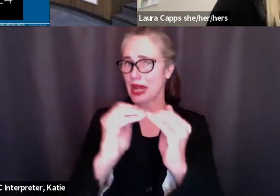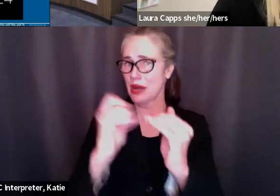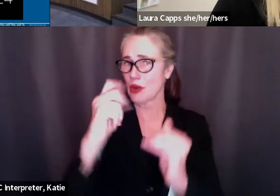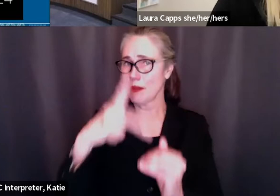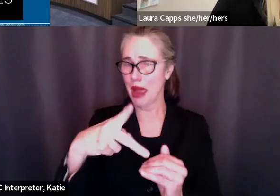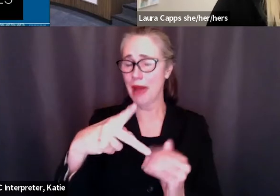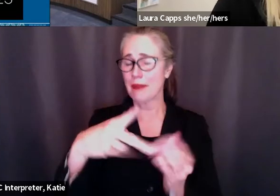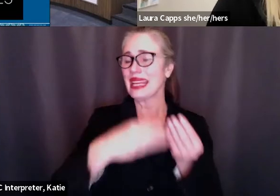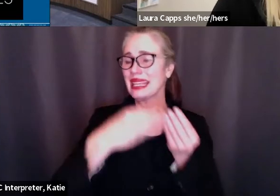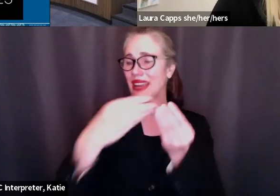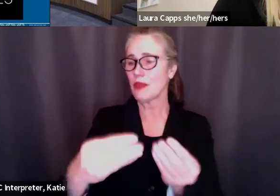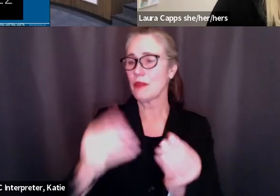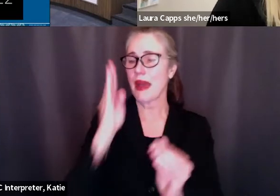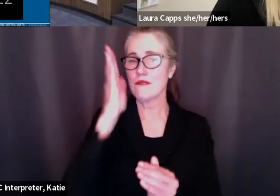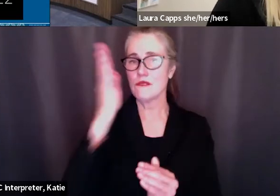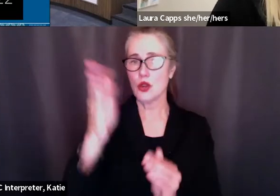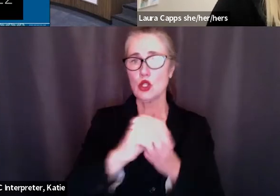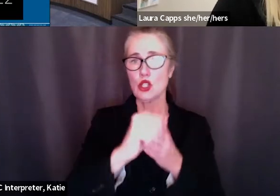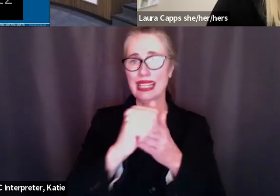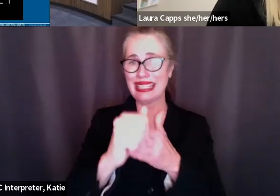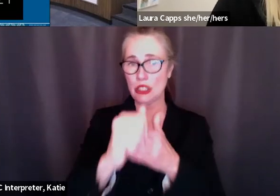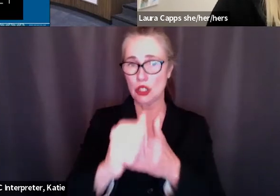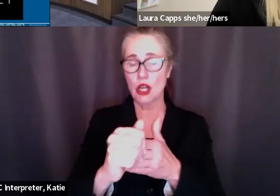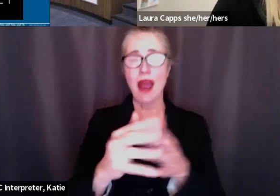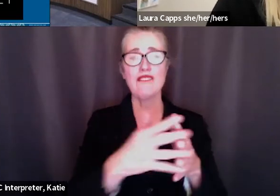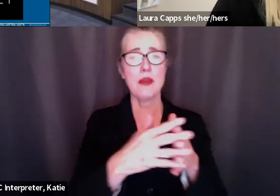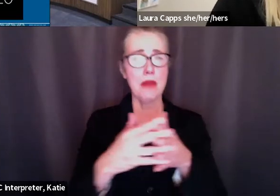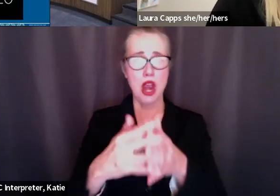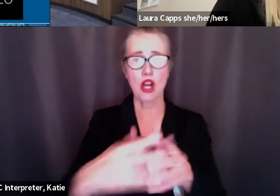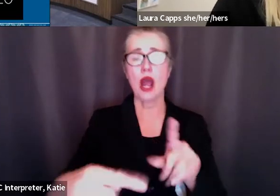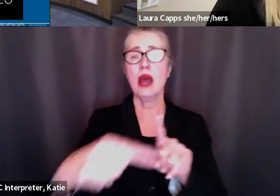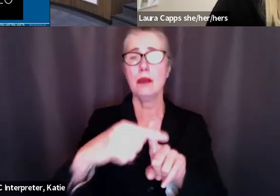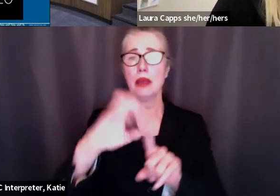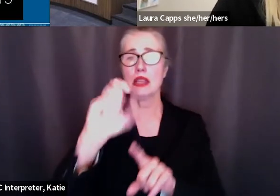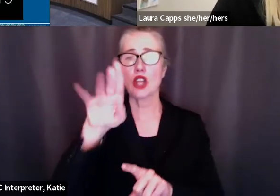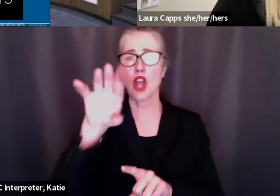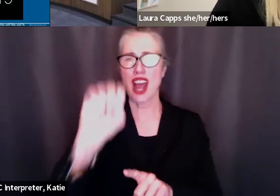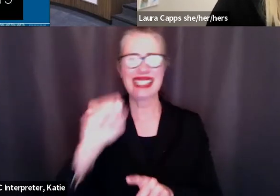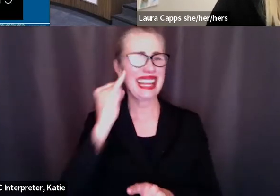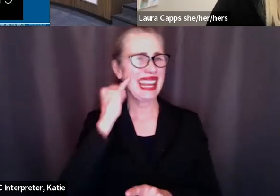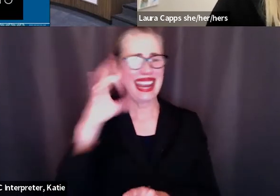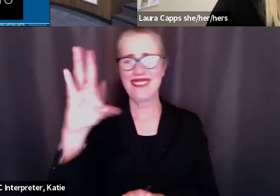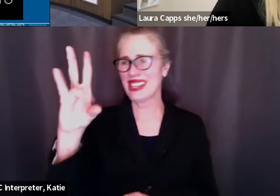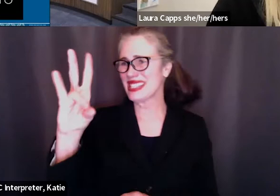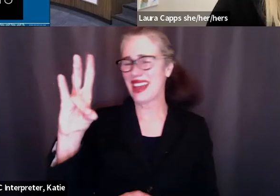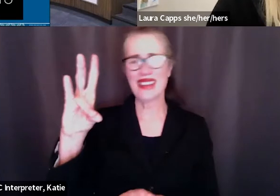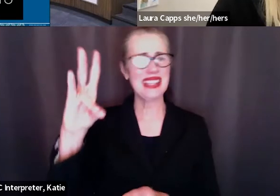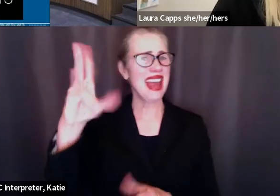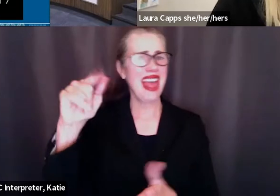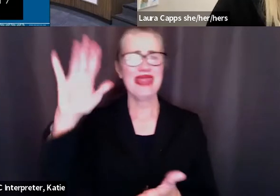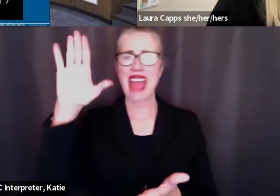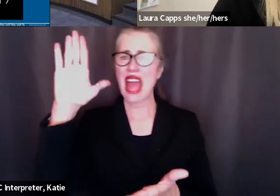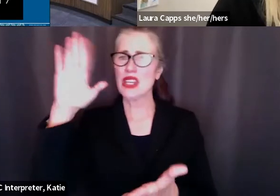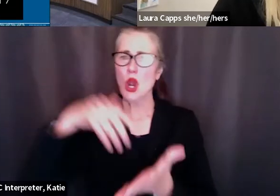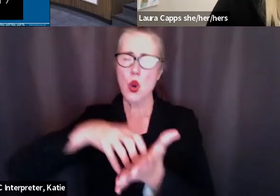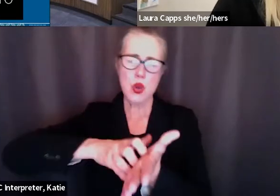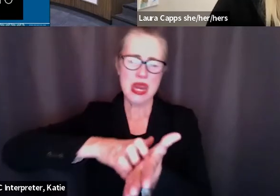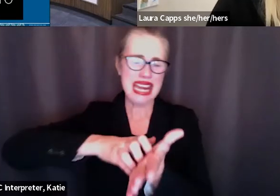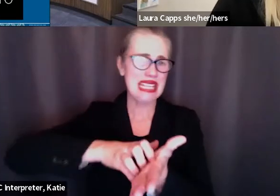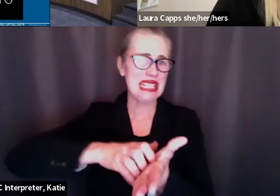leaders of america and cause seven districts dilute the voting power of bipap communities and favors more